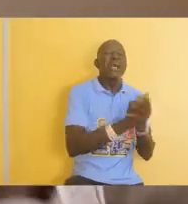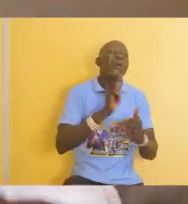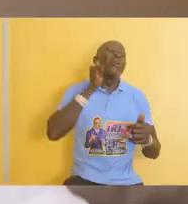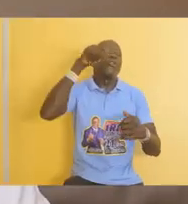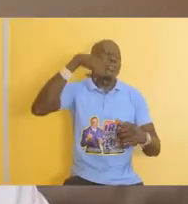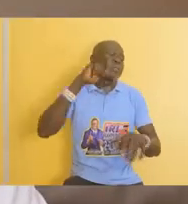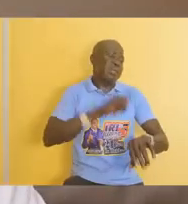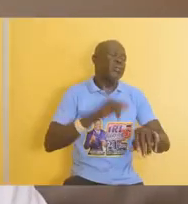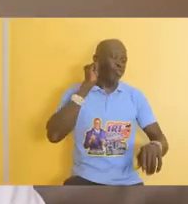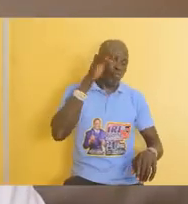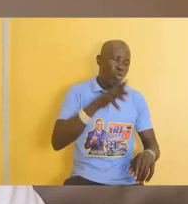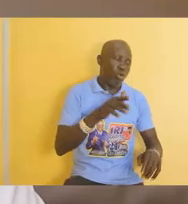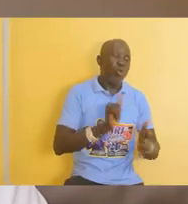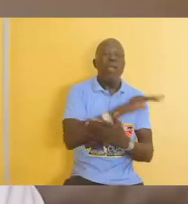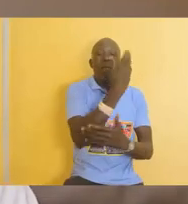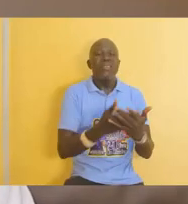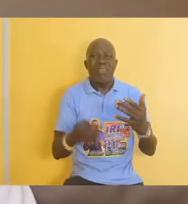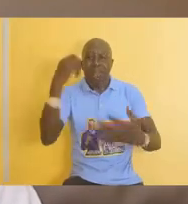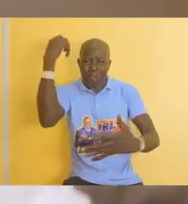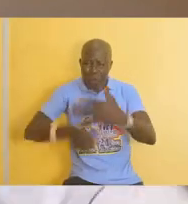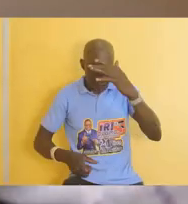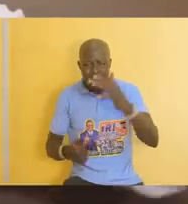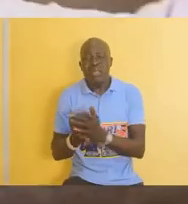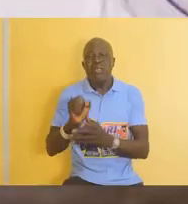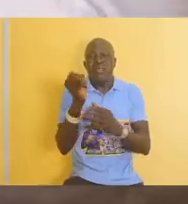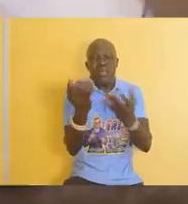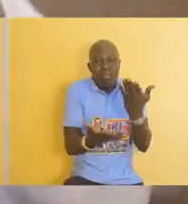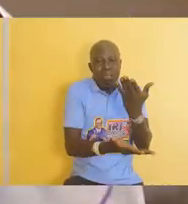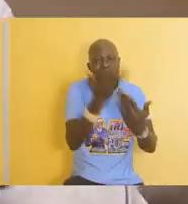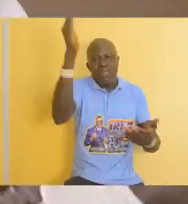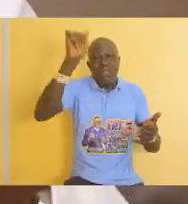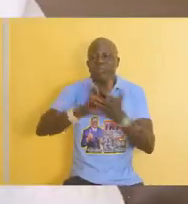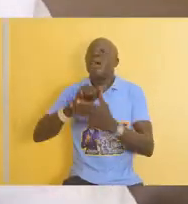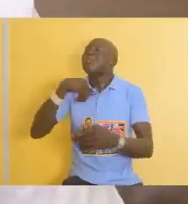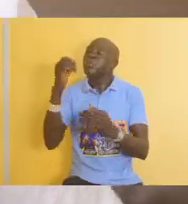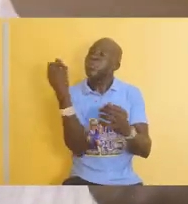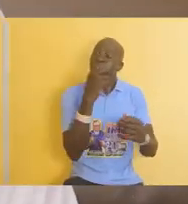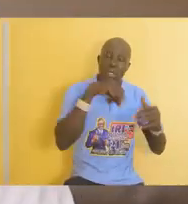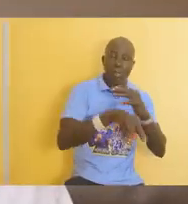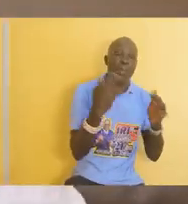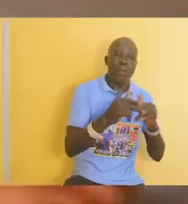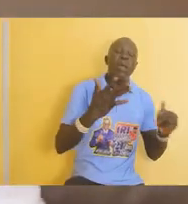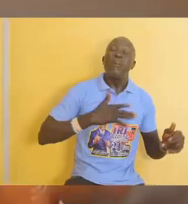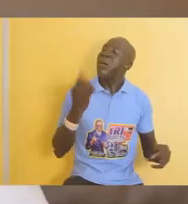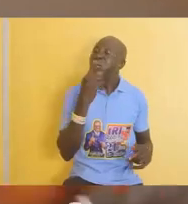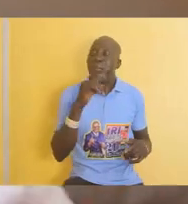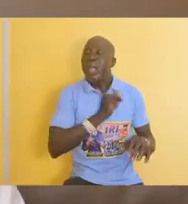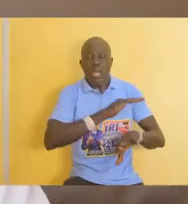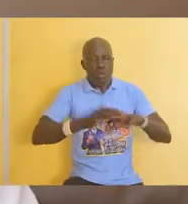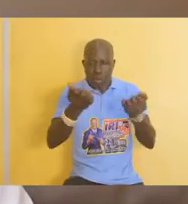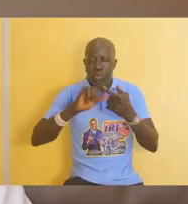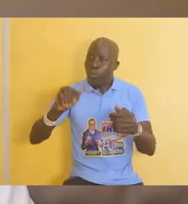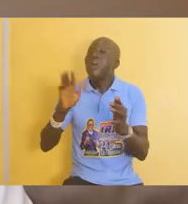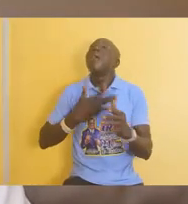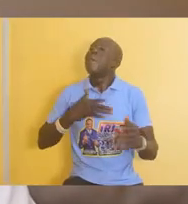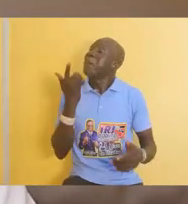ona by this time tomorrow won ma di opo this what is starts to be emi wa so la tenu me jade me po gbadu ara